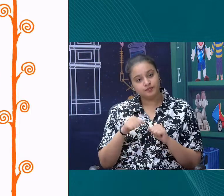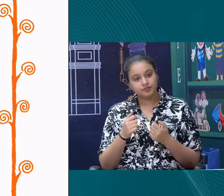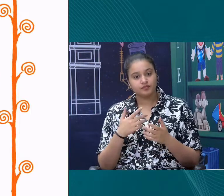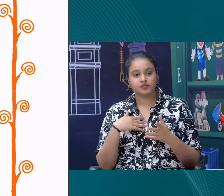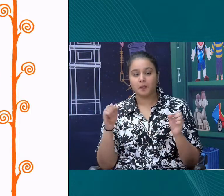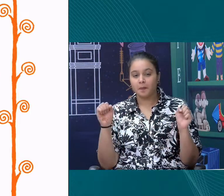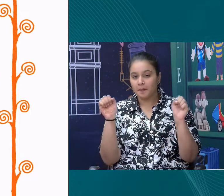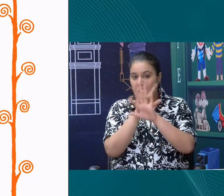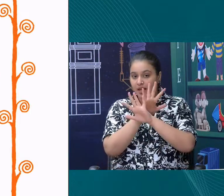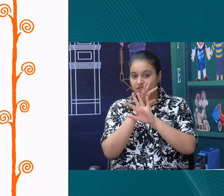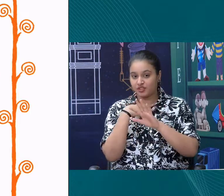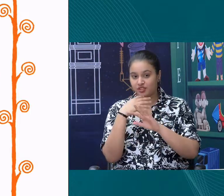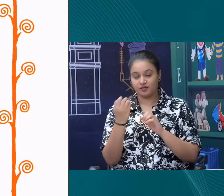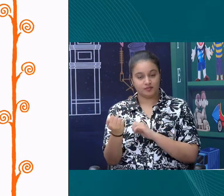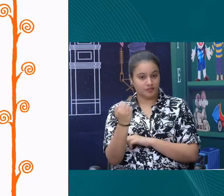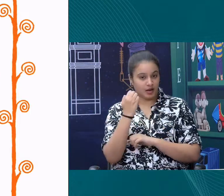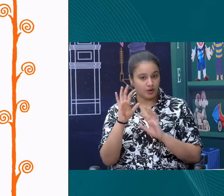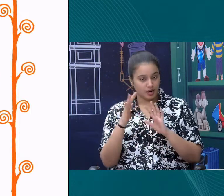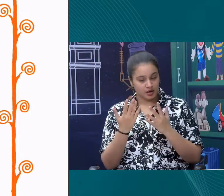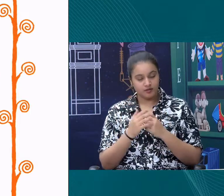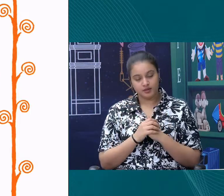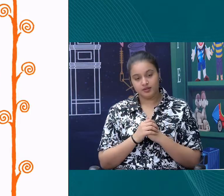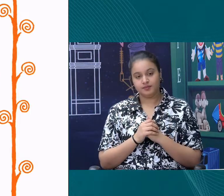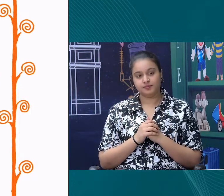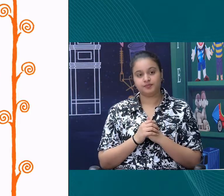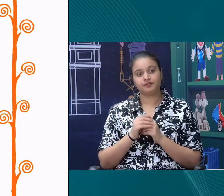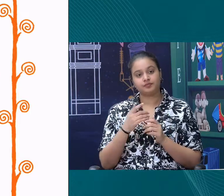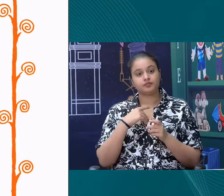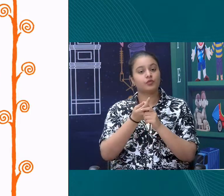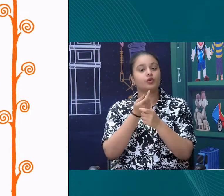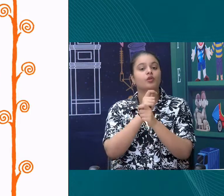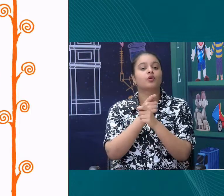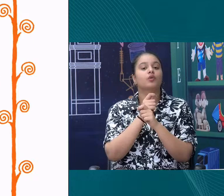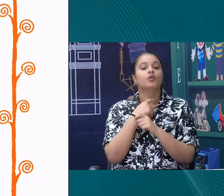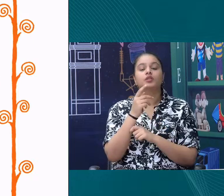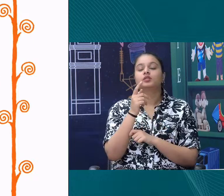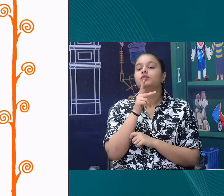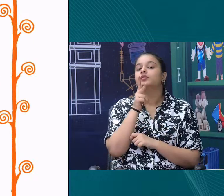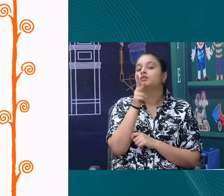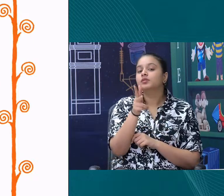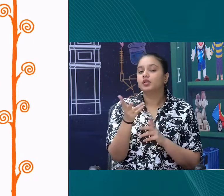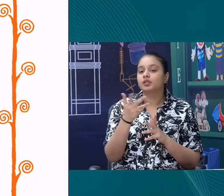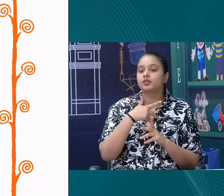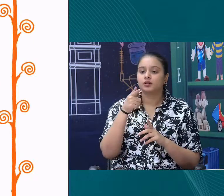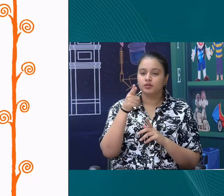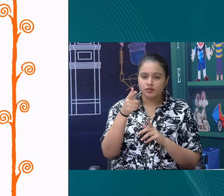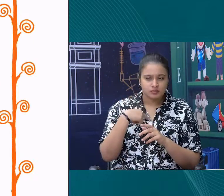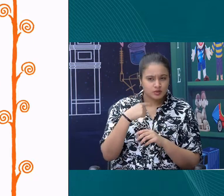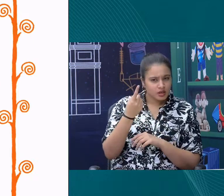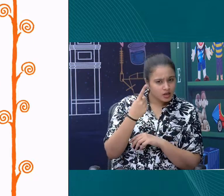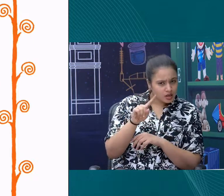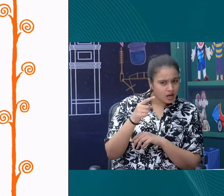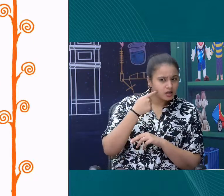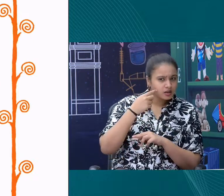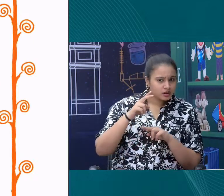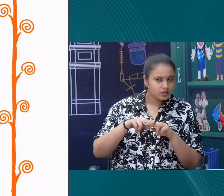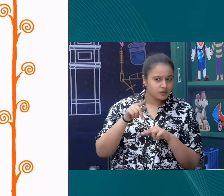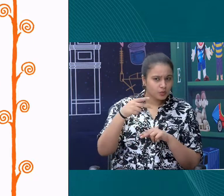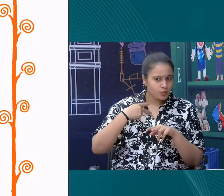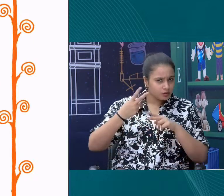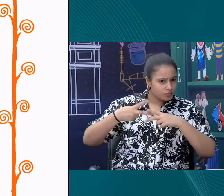of magical powers. Of course. So then the horse said, "Jinn of all deserts, is it right for anyone to be